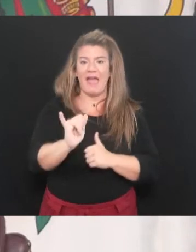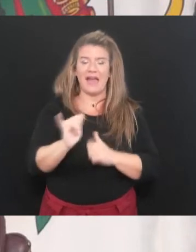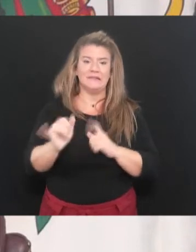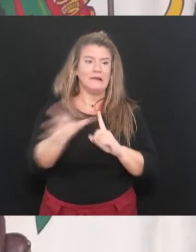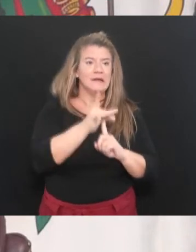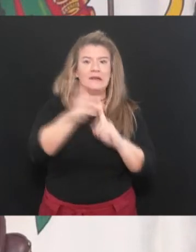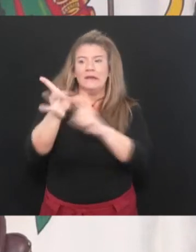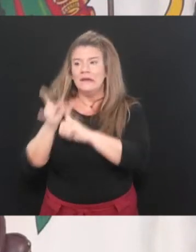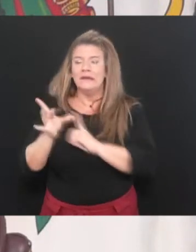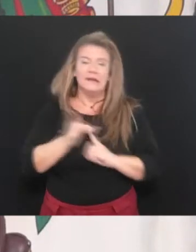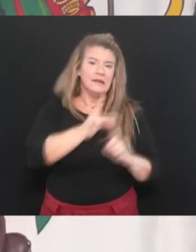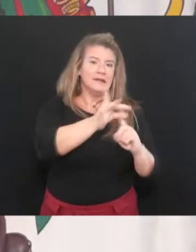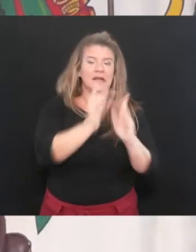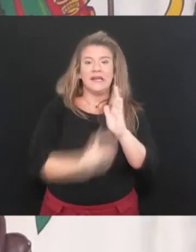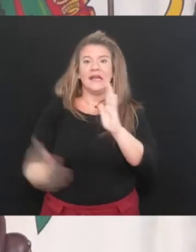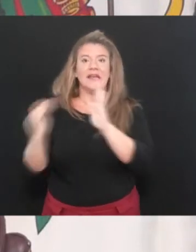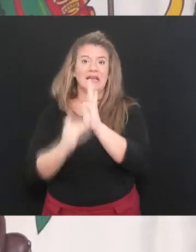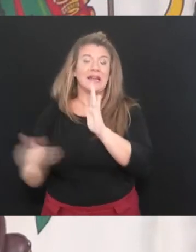so,